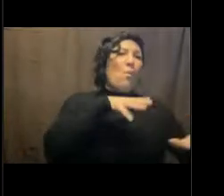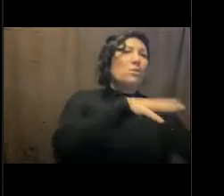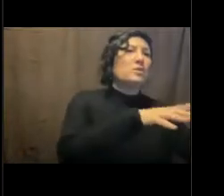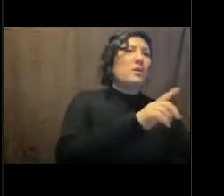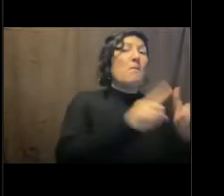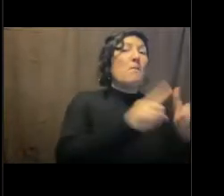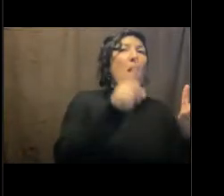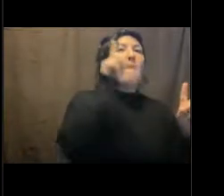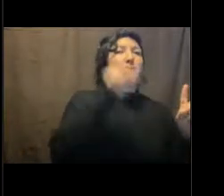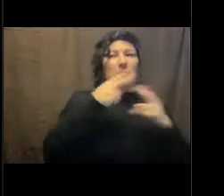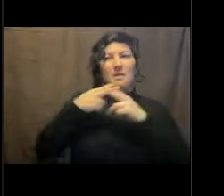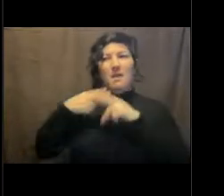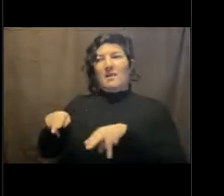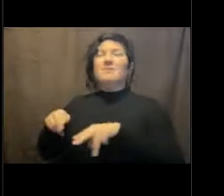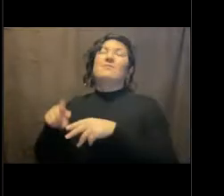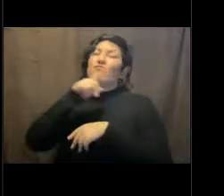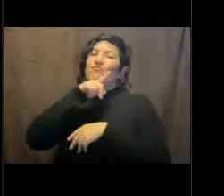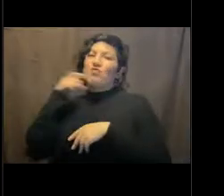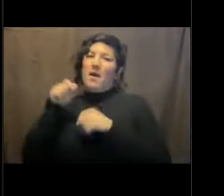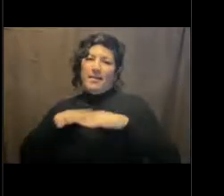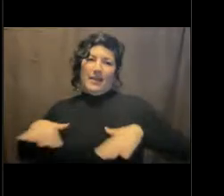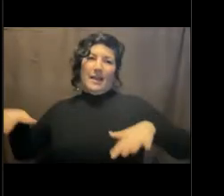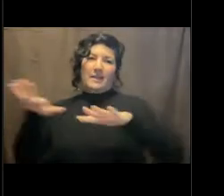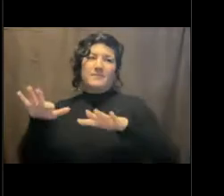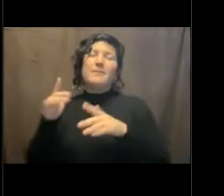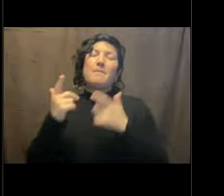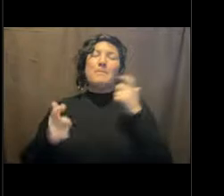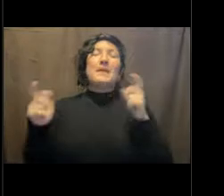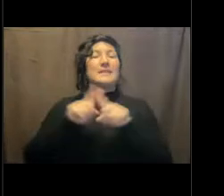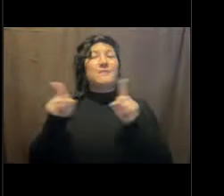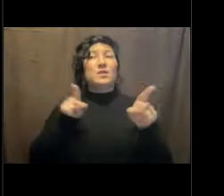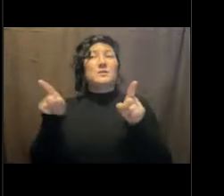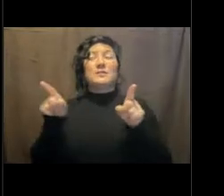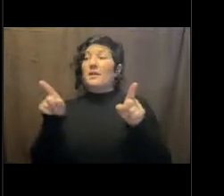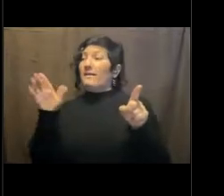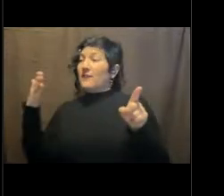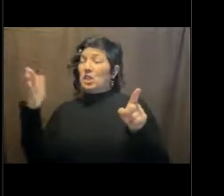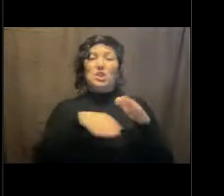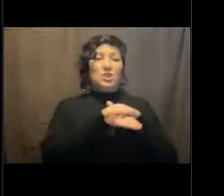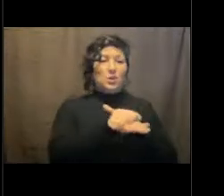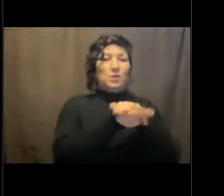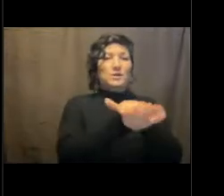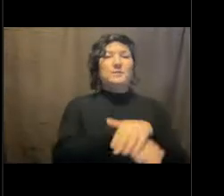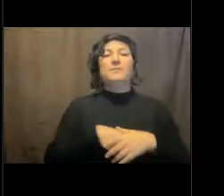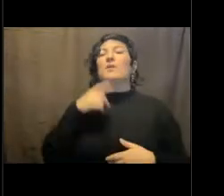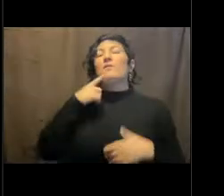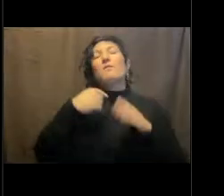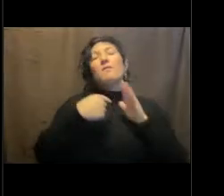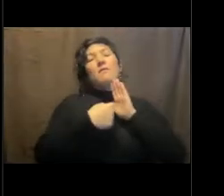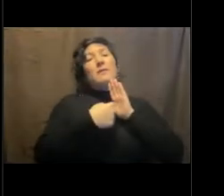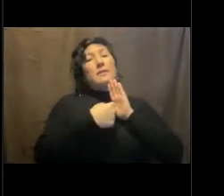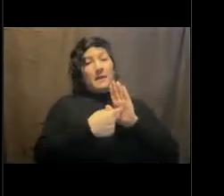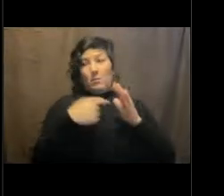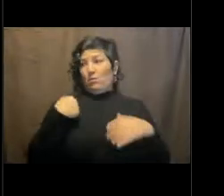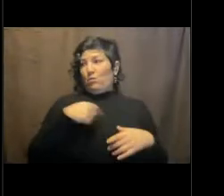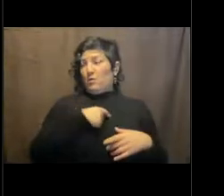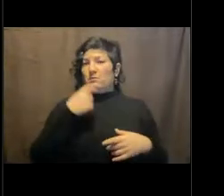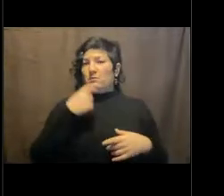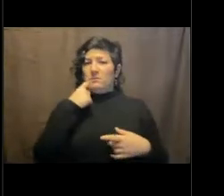between marine fish and sea turtles. Next slide, please. So to give you an example of what we've observed in terms